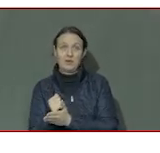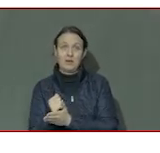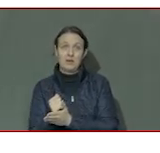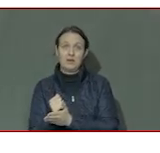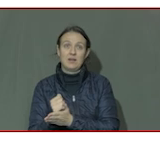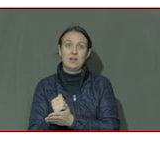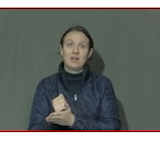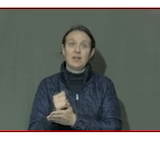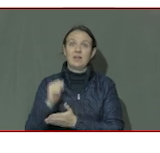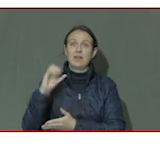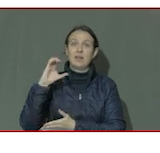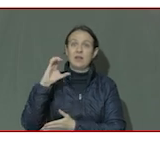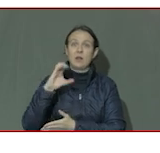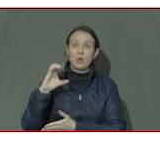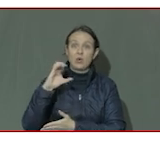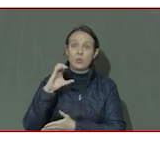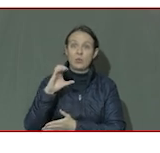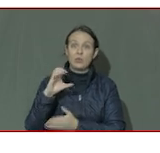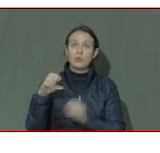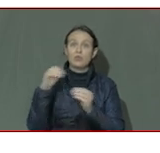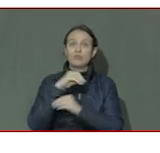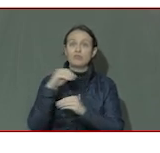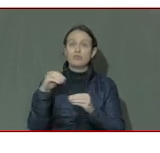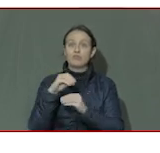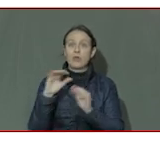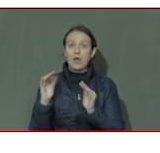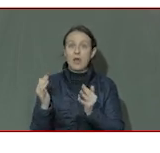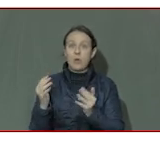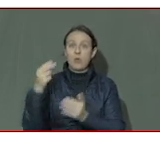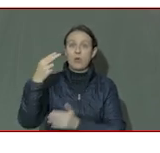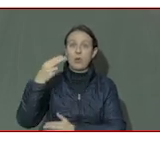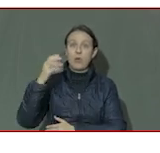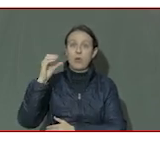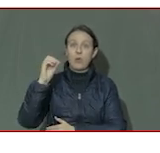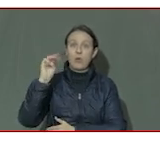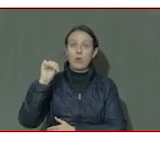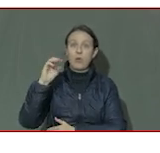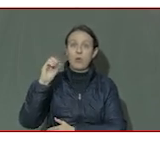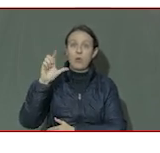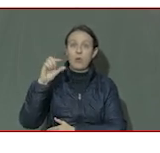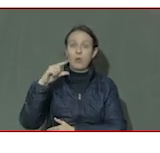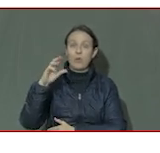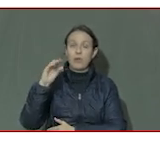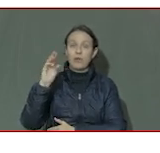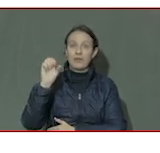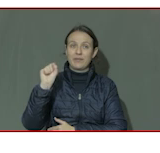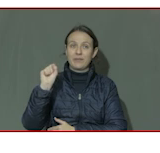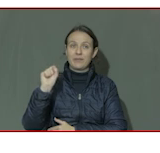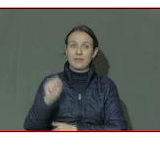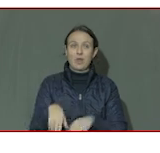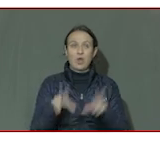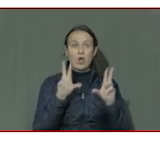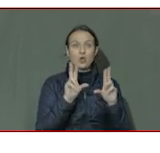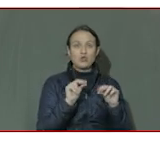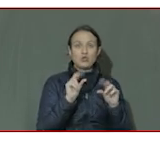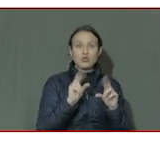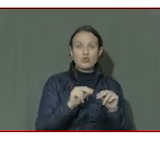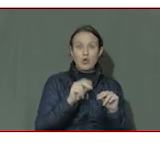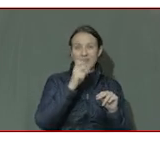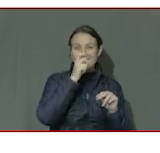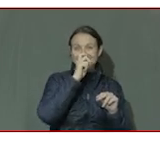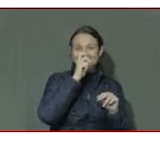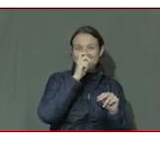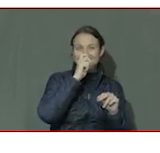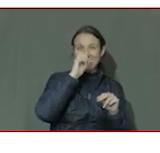Chromosomes are arranged as homologous. Then, non-sister chromatids, not just